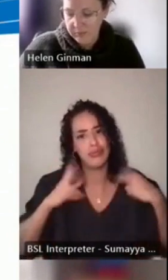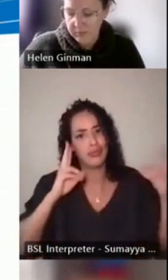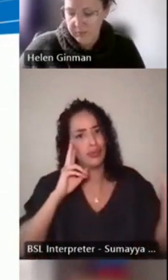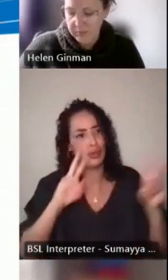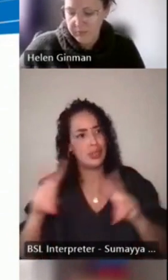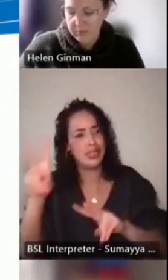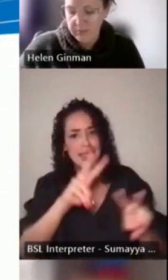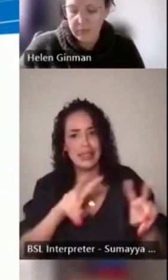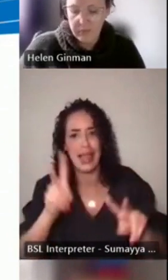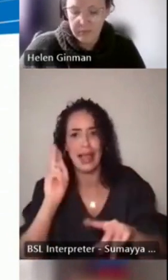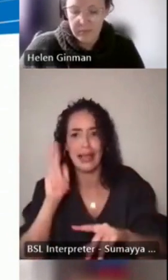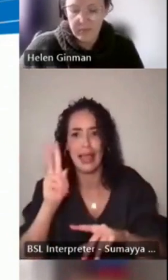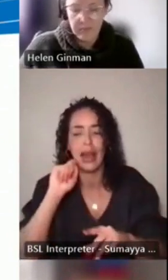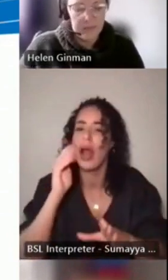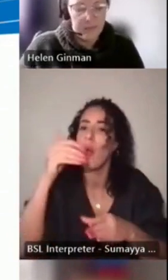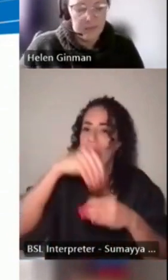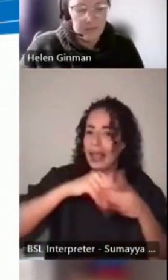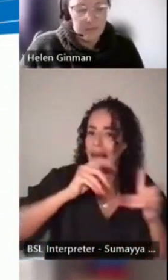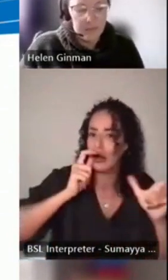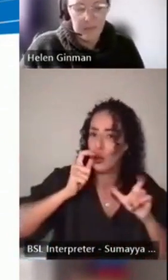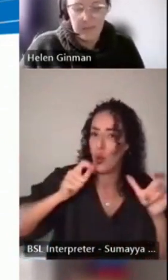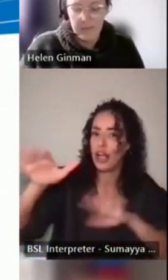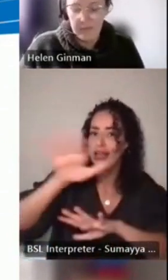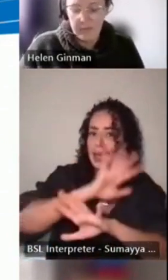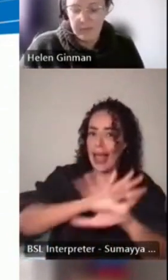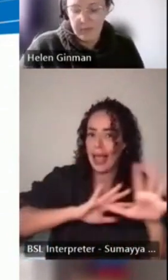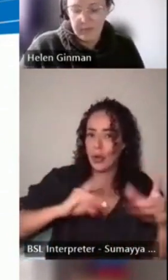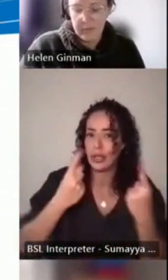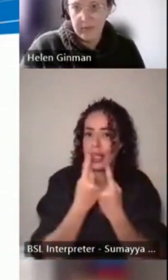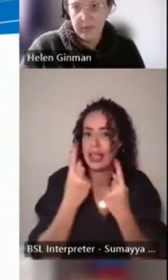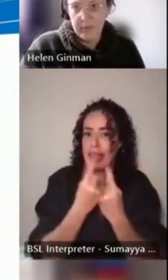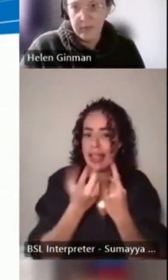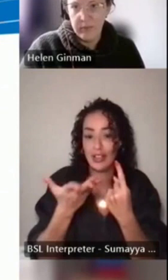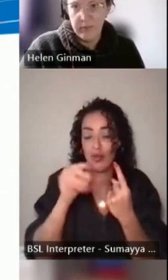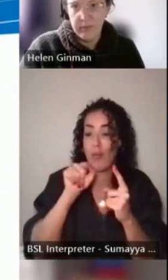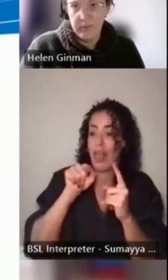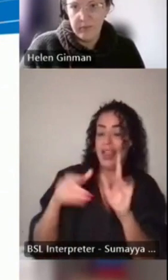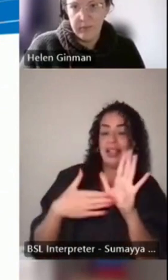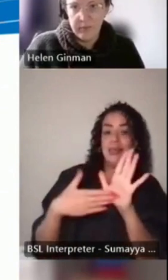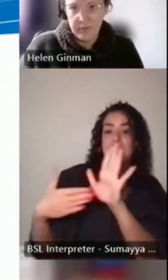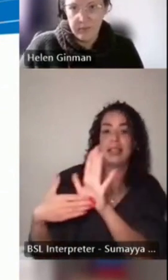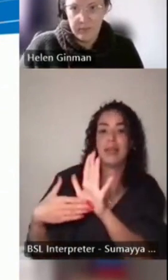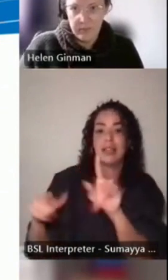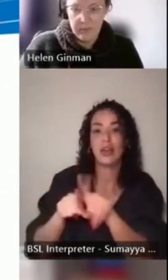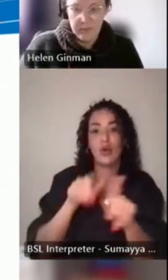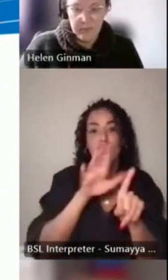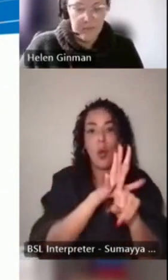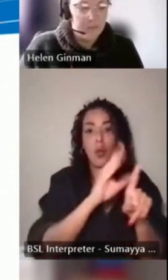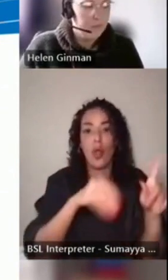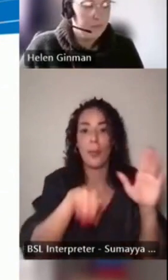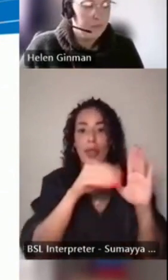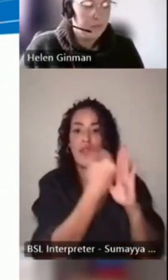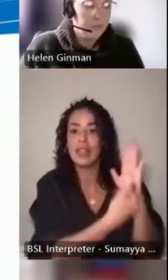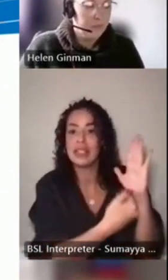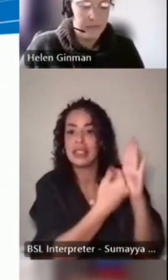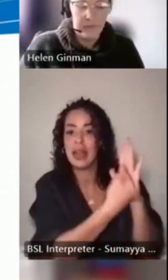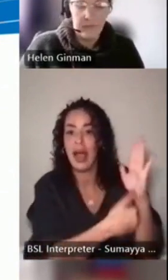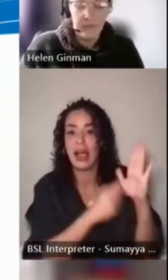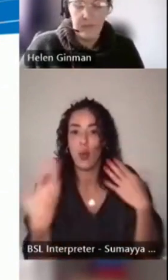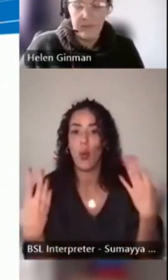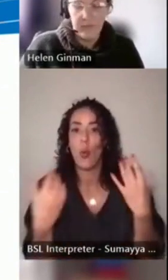will include the word clouds and things from that in the copy of the slides that you get after this